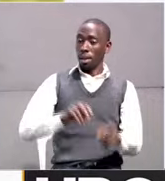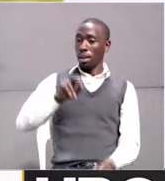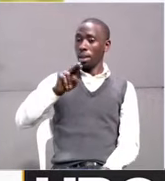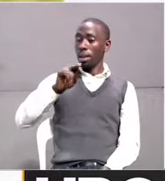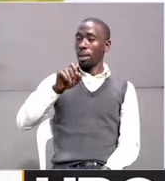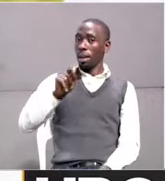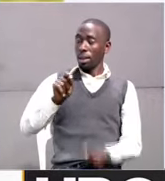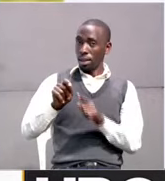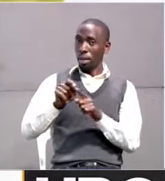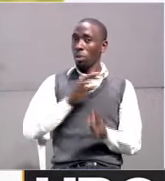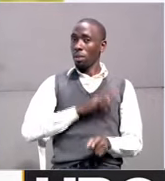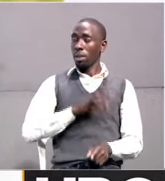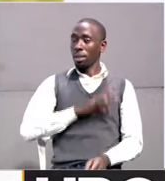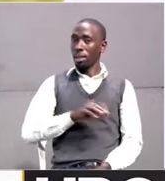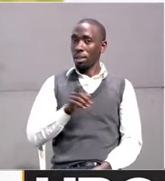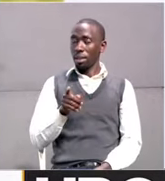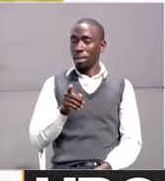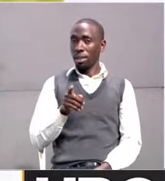Net profit.